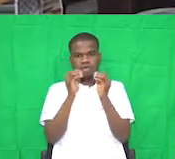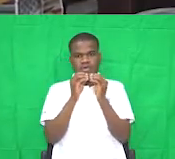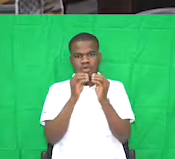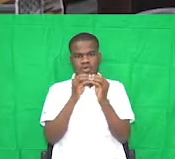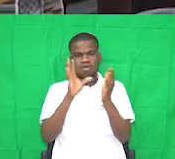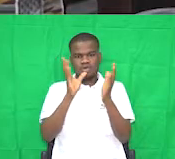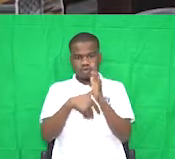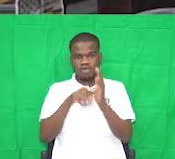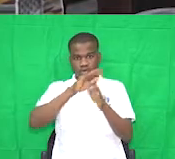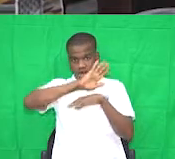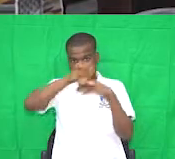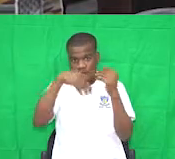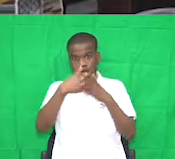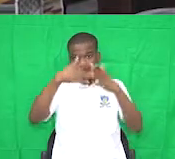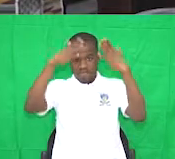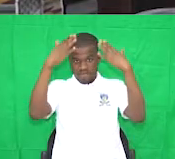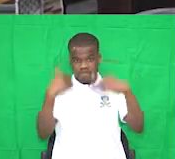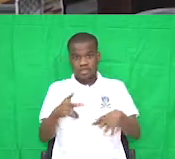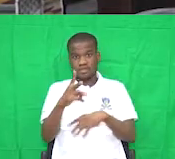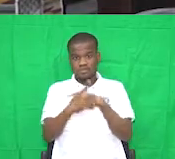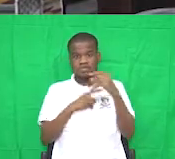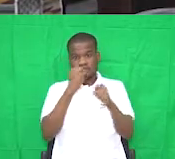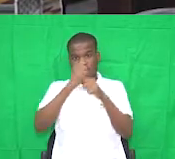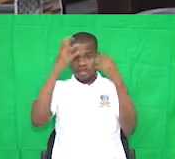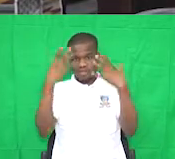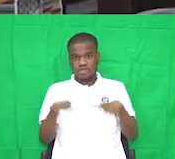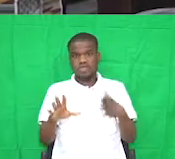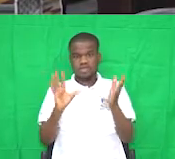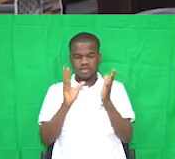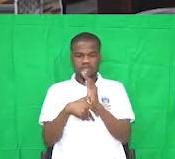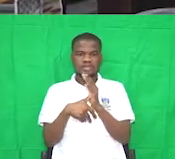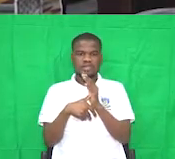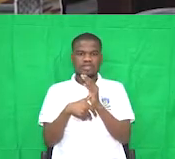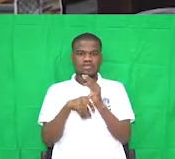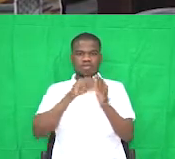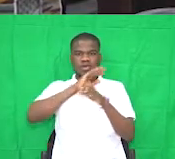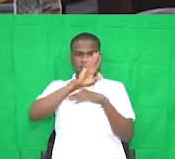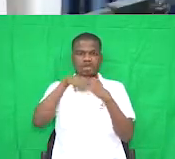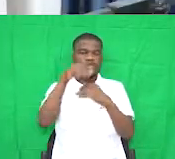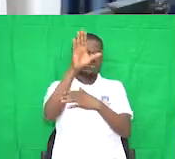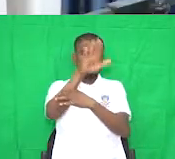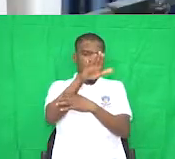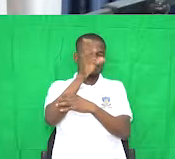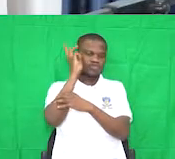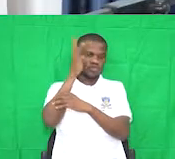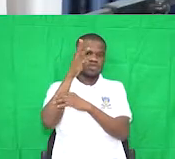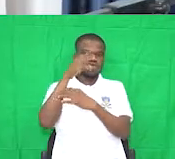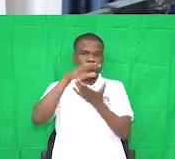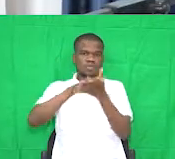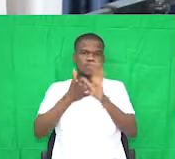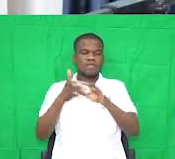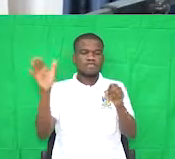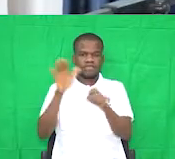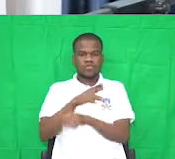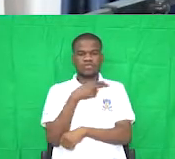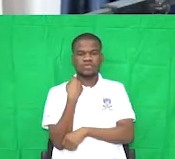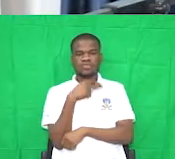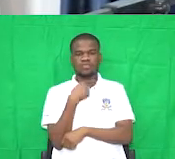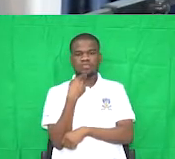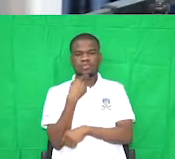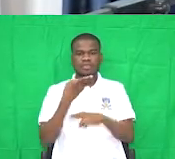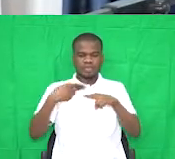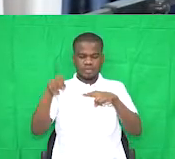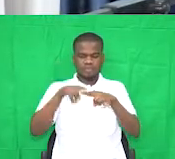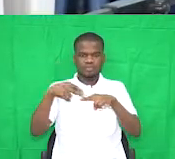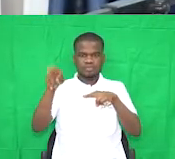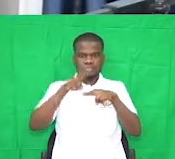to the ministry of your word and sacrament. Teach them, O God, to have steadfast care for their own souls. Multiply in